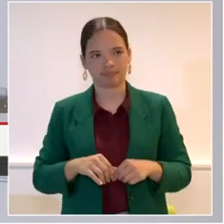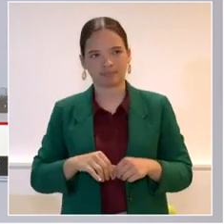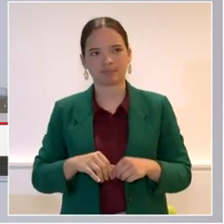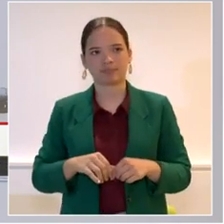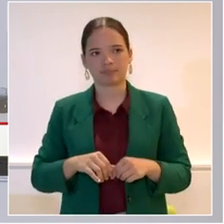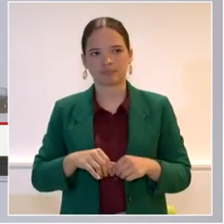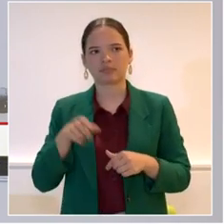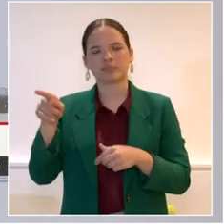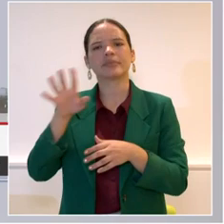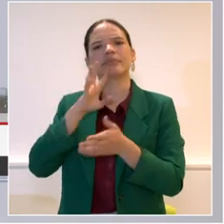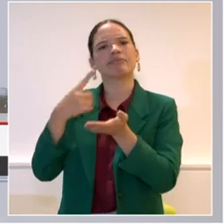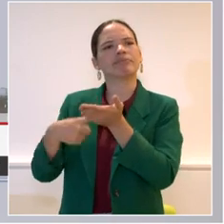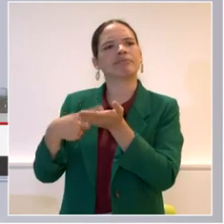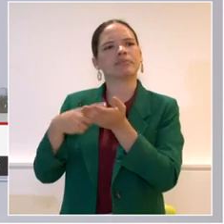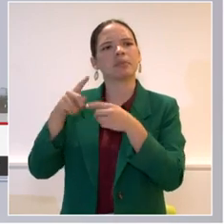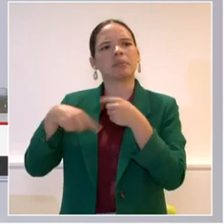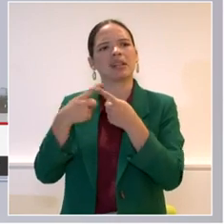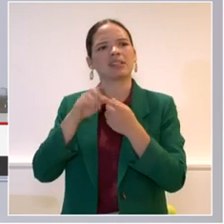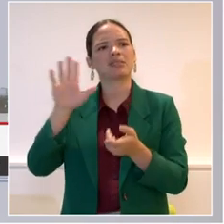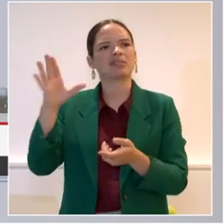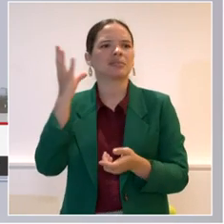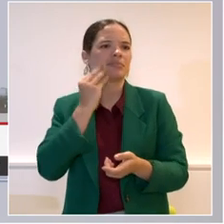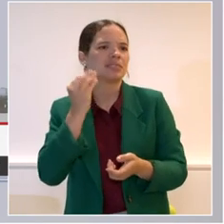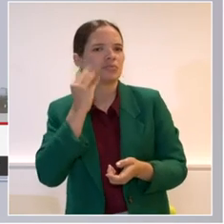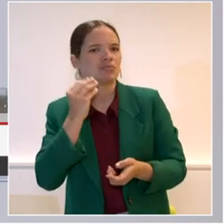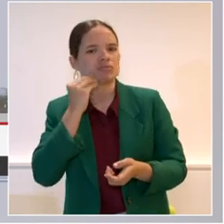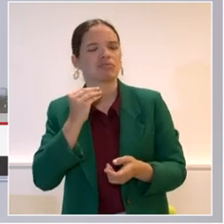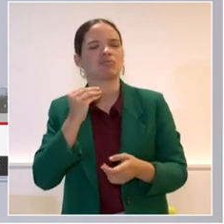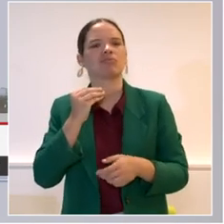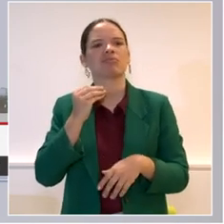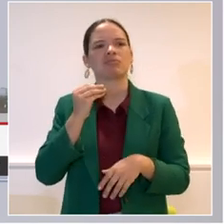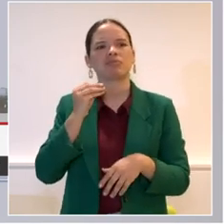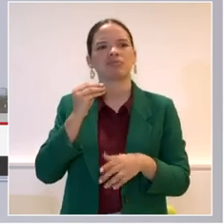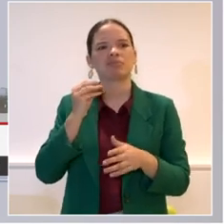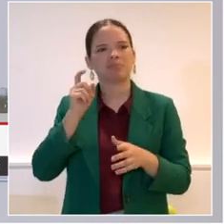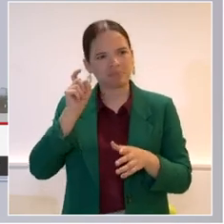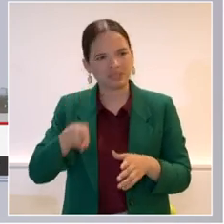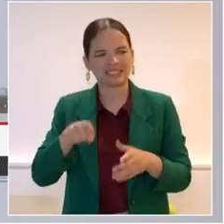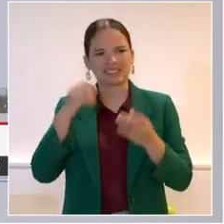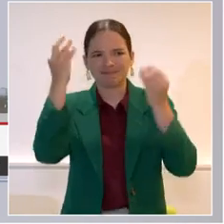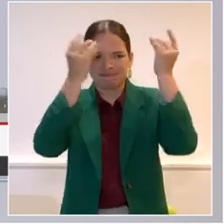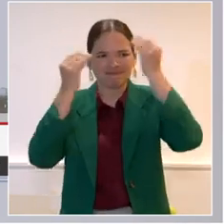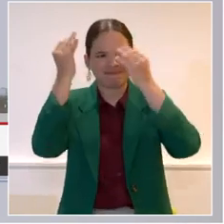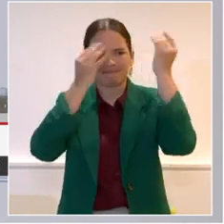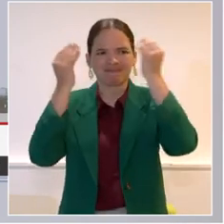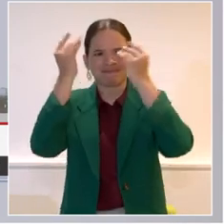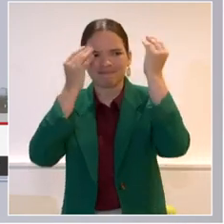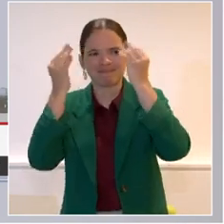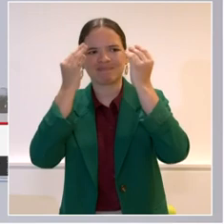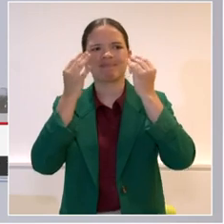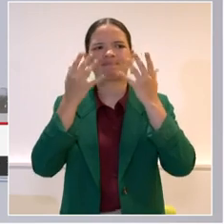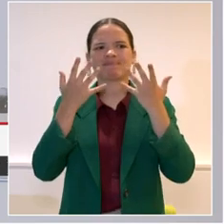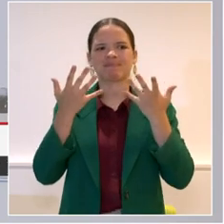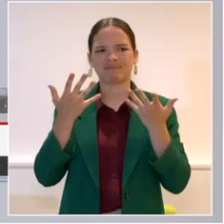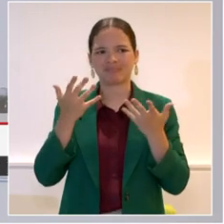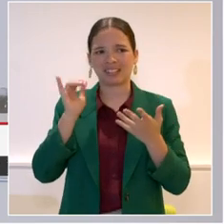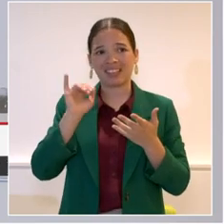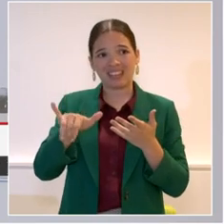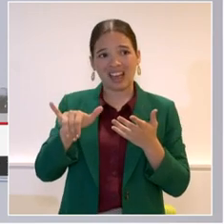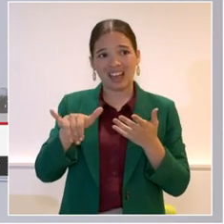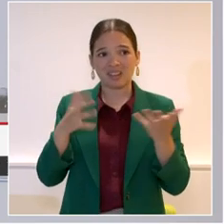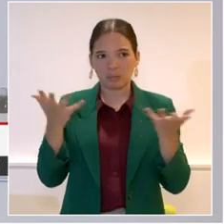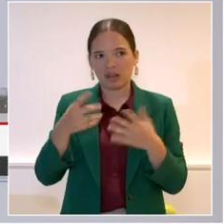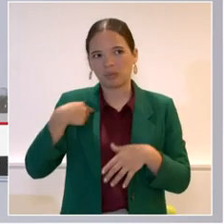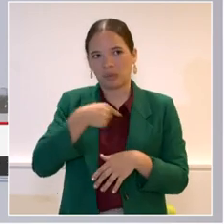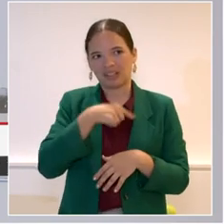and really walking in the shoes and really thinking critically, which is what we needed to do and was the foundation of our Career